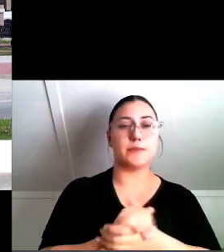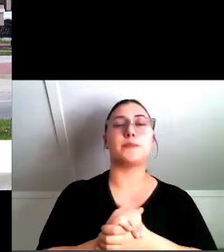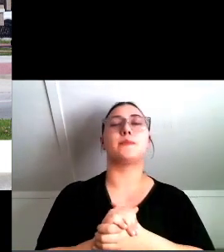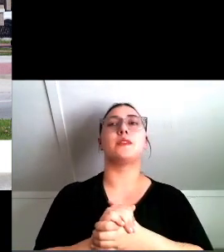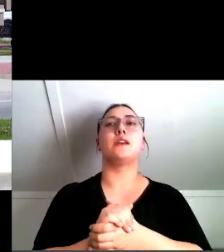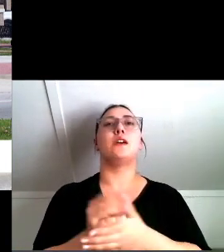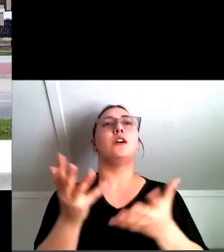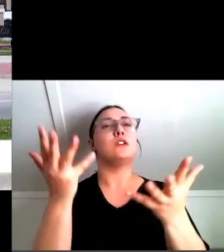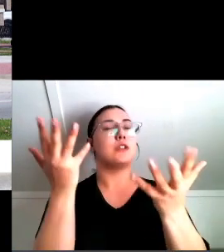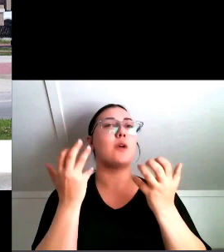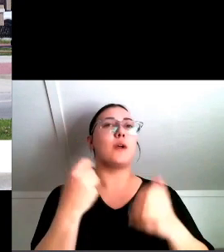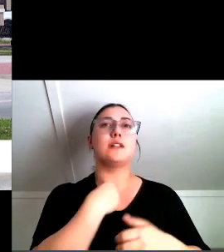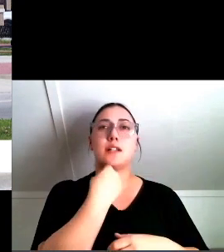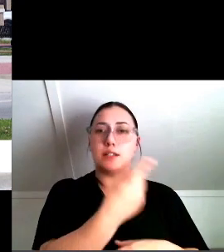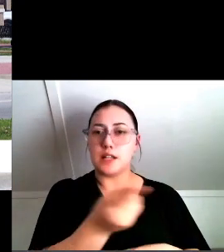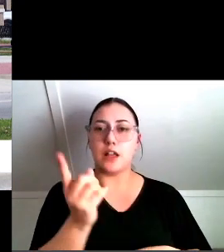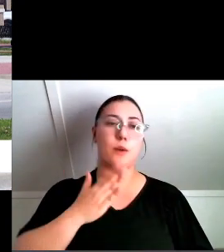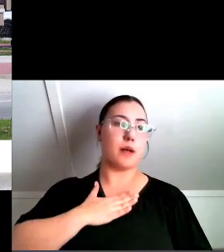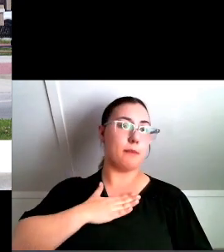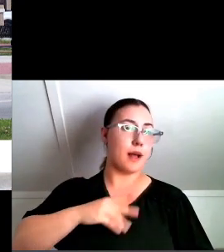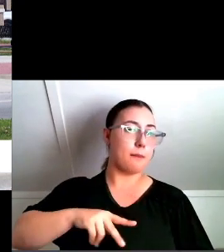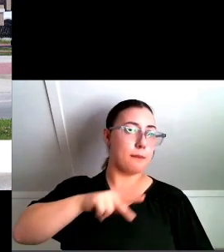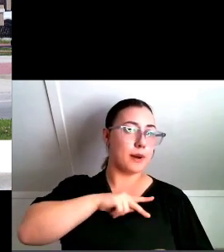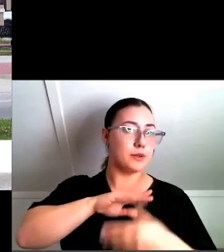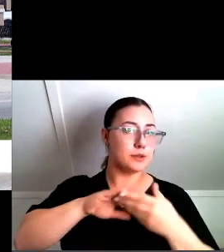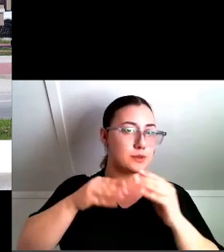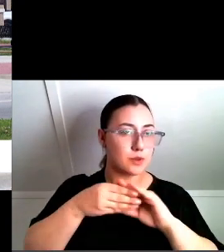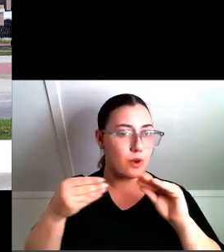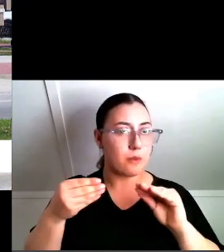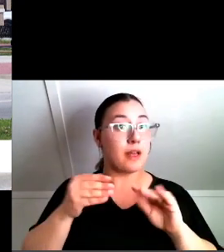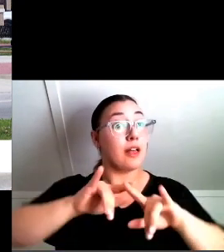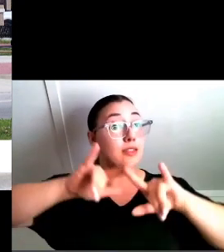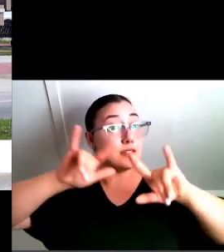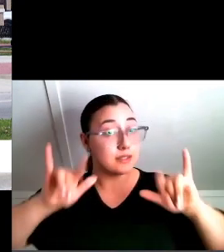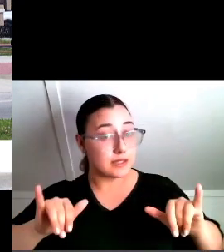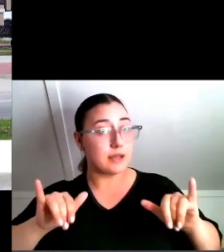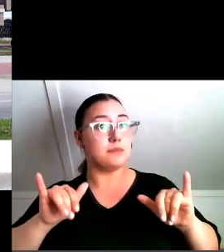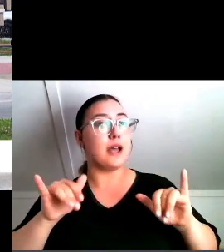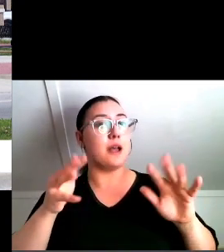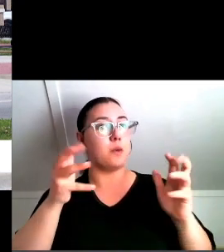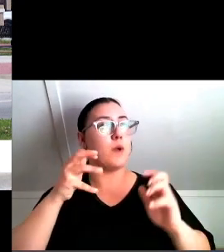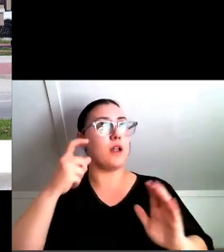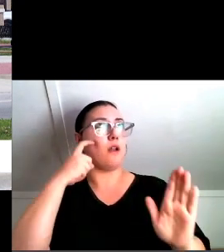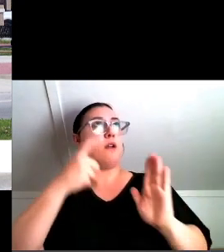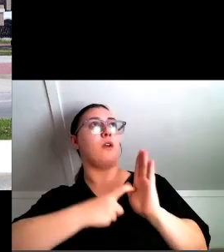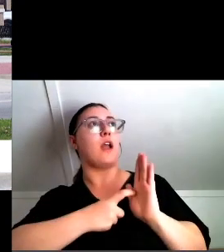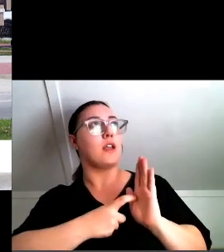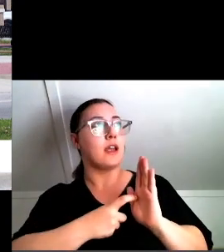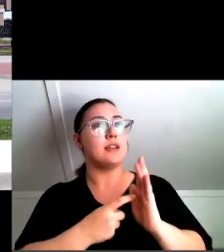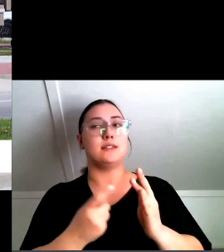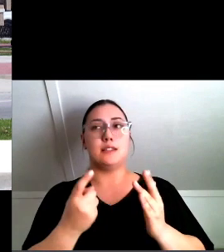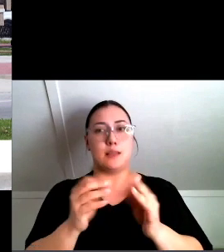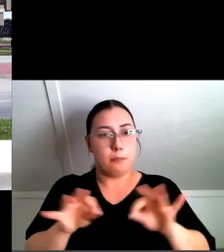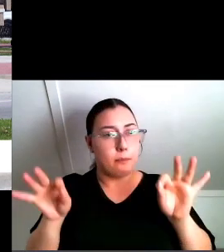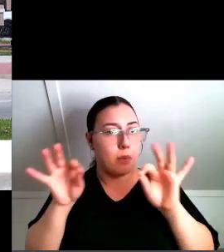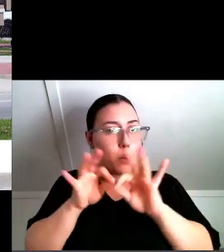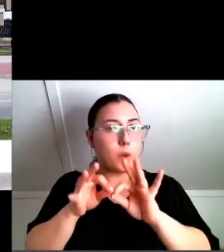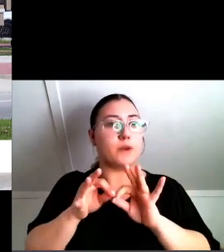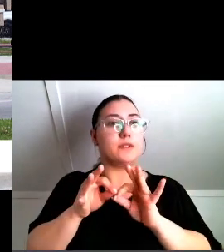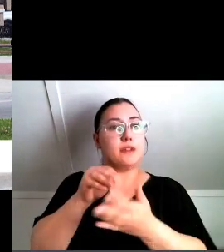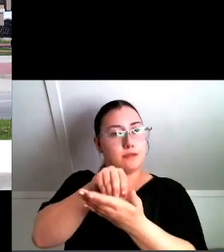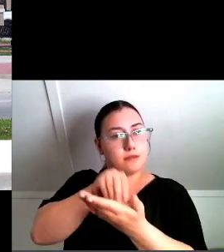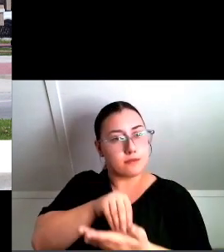but in doing so, I hope to call attention to the ways that these ideas about Black digital humanities and listening to the community are crucial